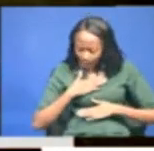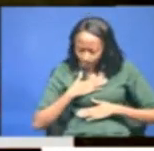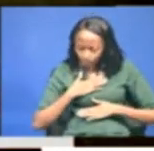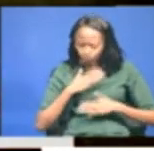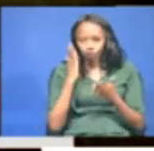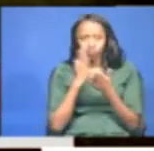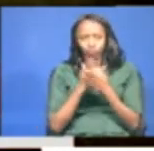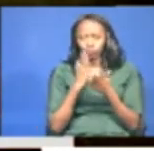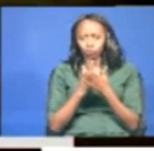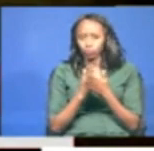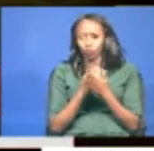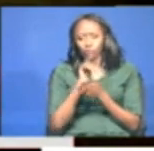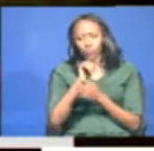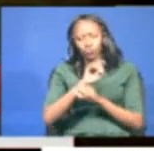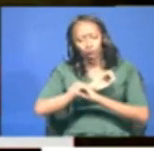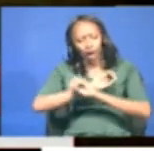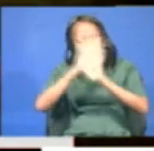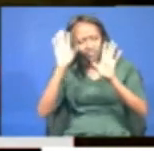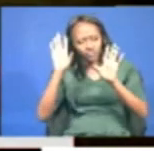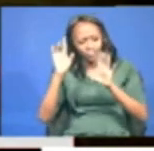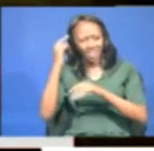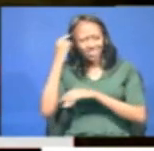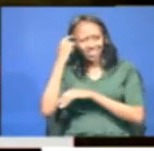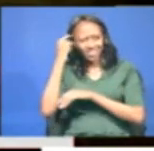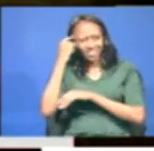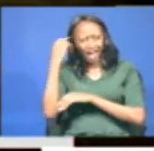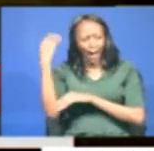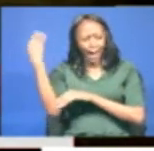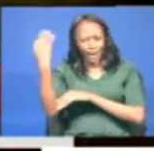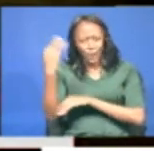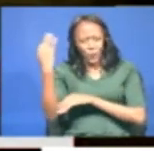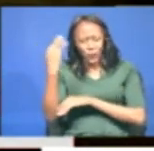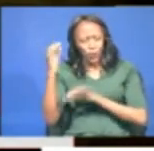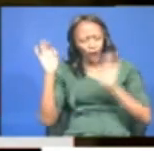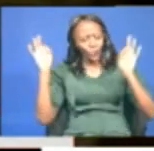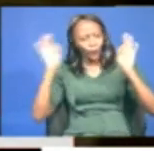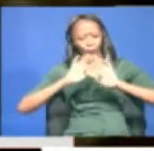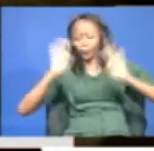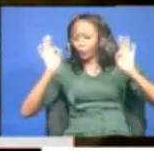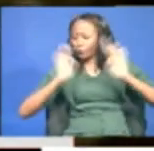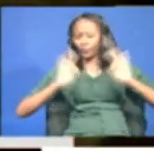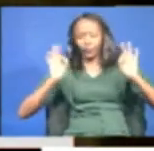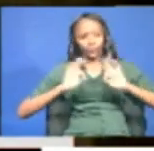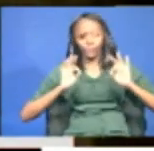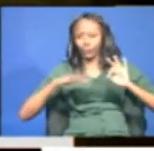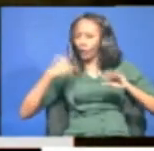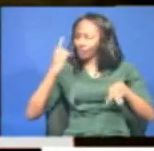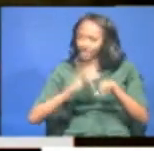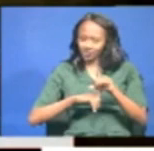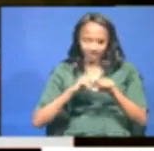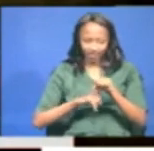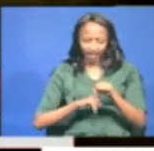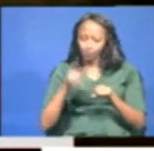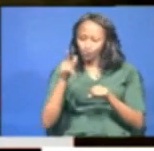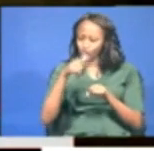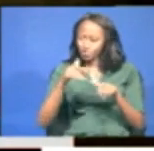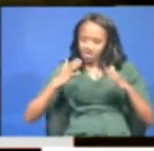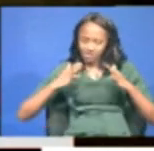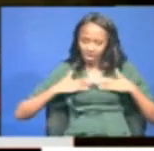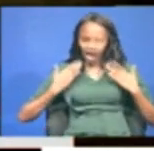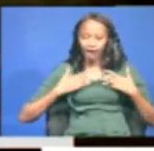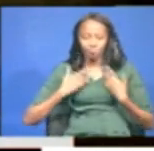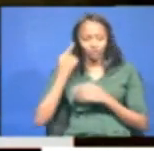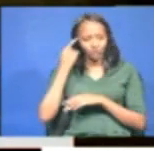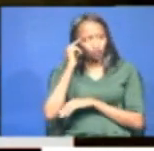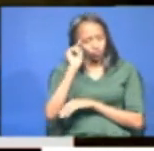thought. You have given us a very moving sermon like you have always done. We are truly grateful.